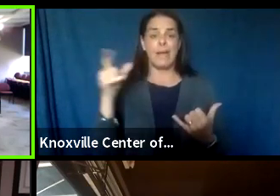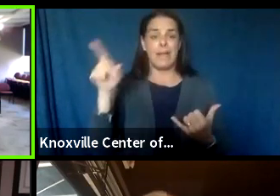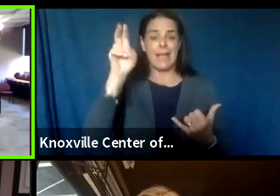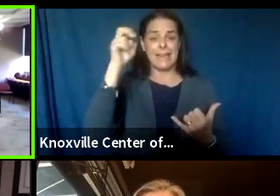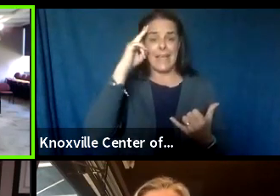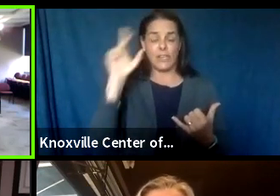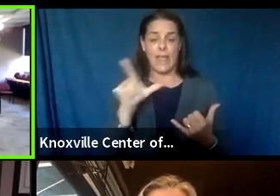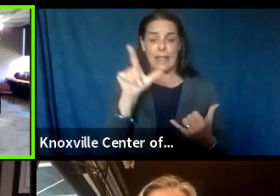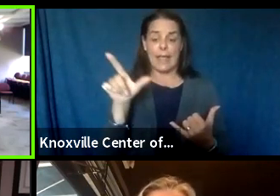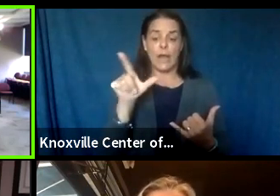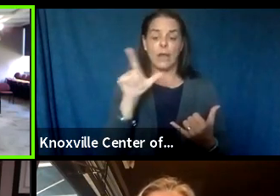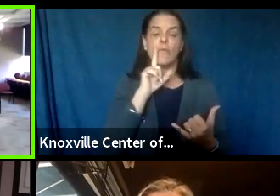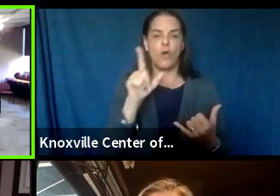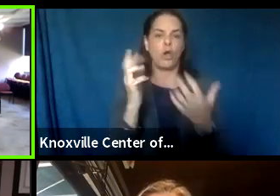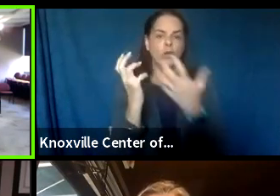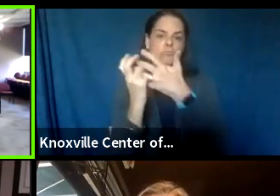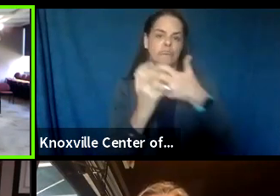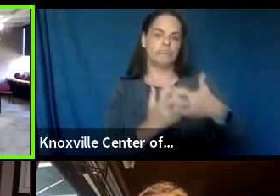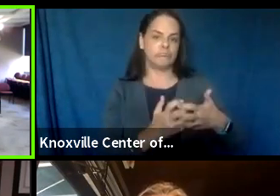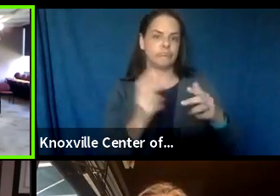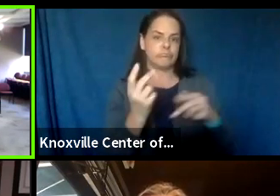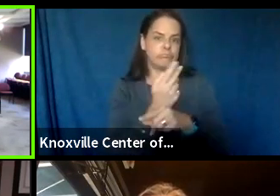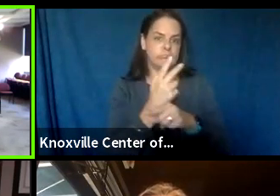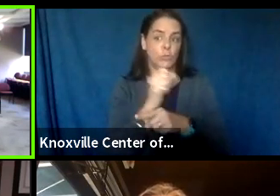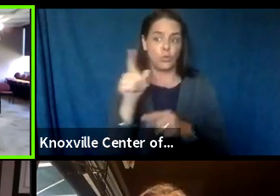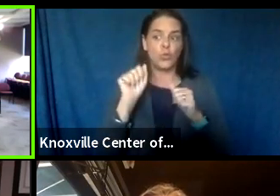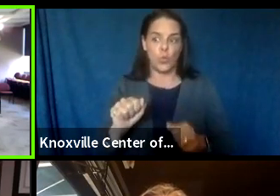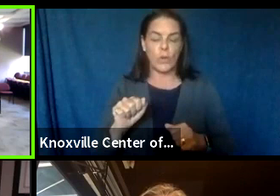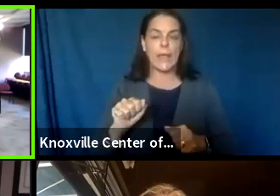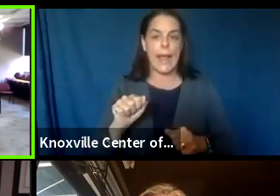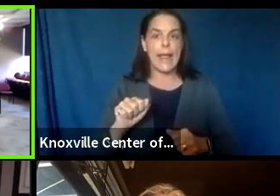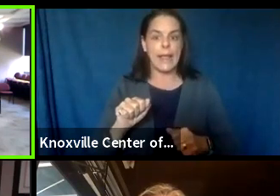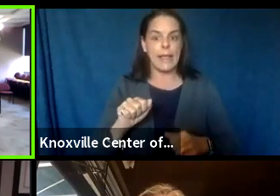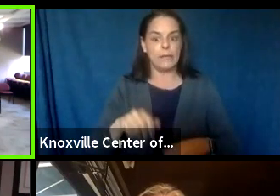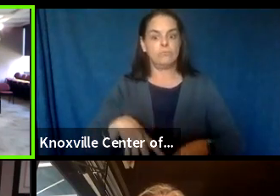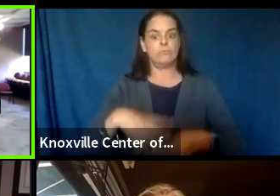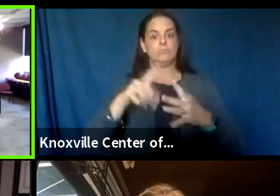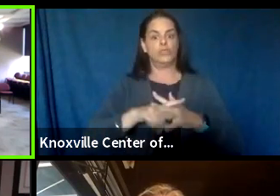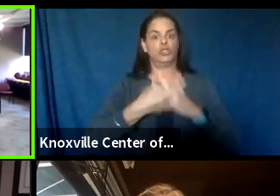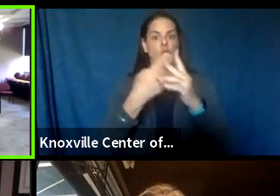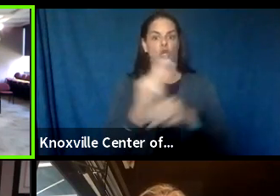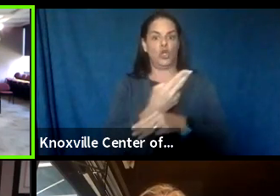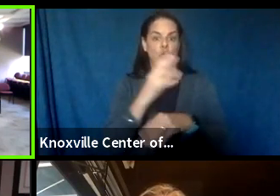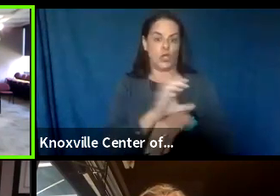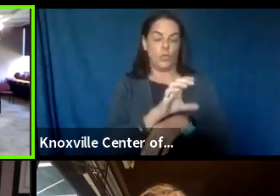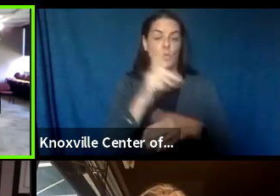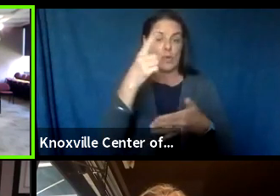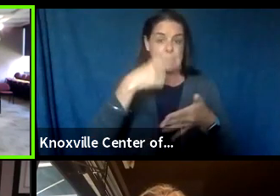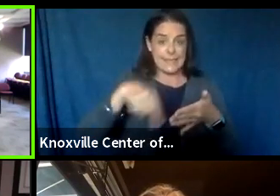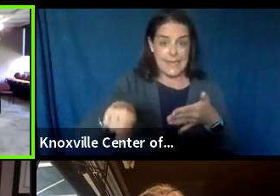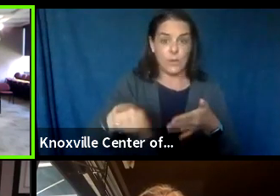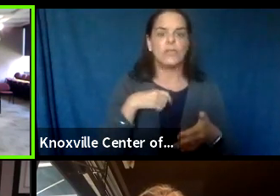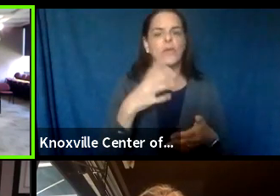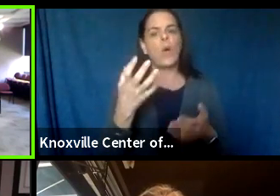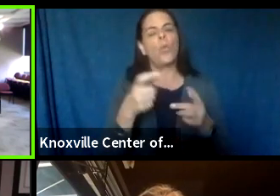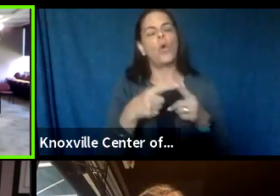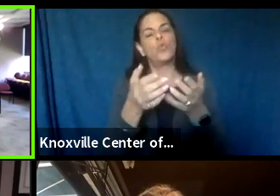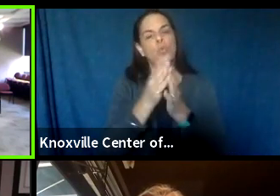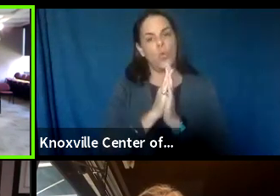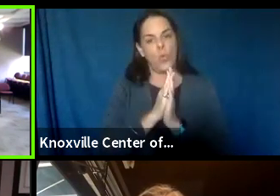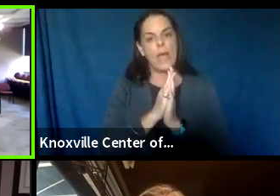in the middle of working out the logistics so they can get their computers up next week. So I just would like to request